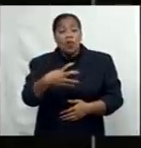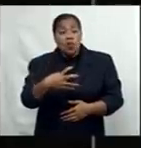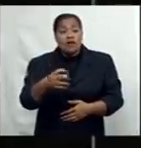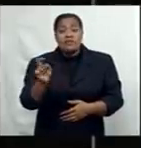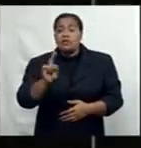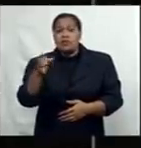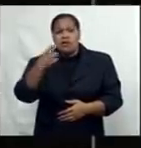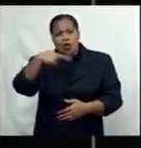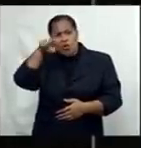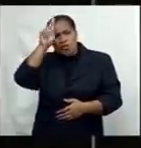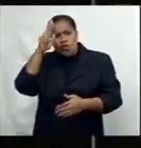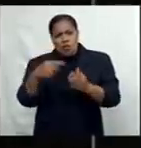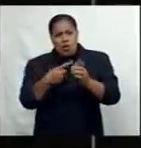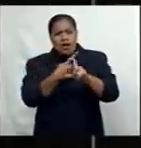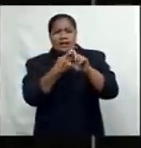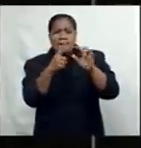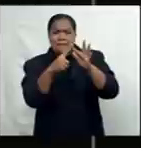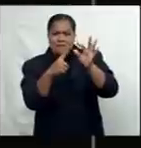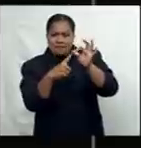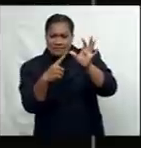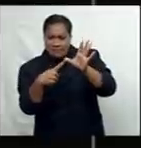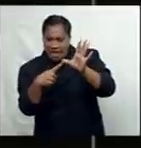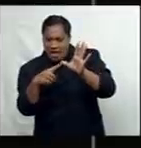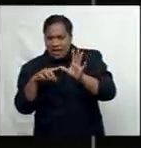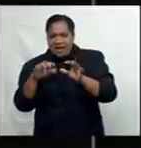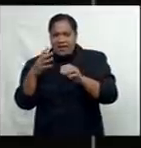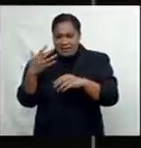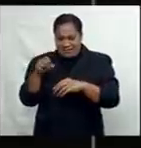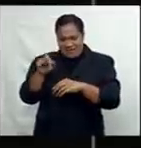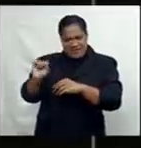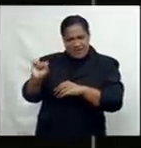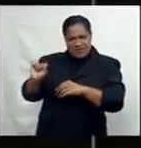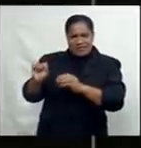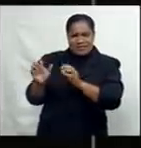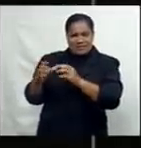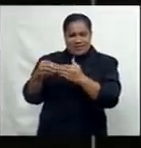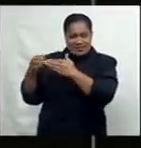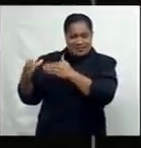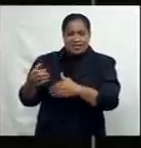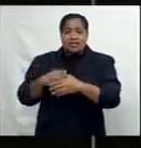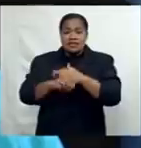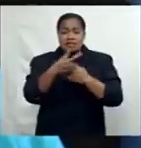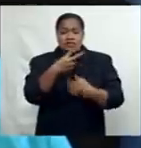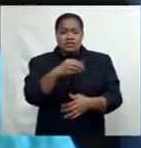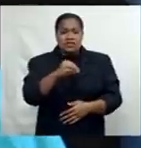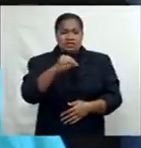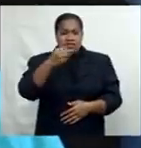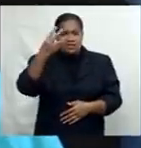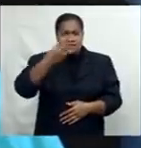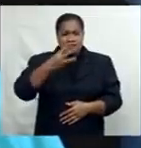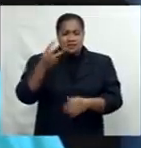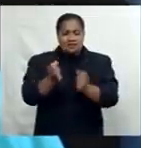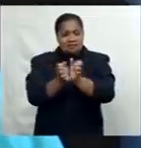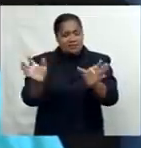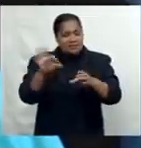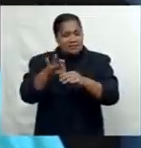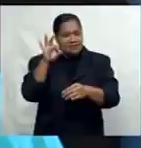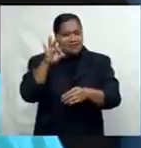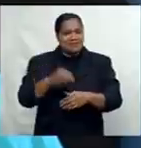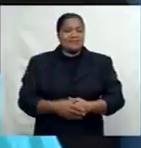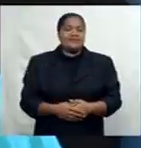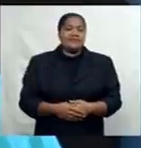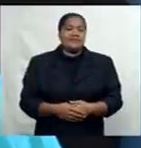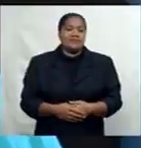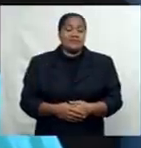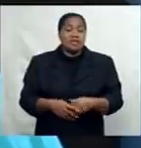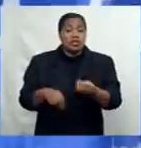Ro Temumukepa won as party leader in the 2014 general election. In our case, doesn't matter. SEDALPA